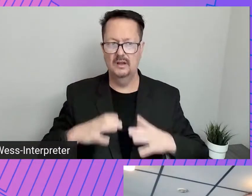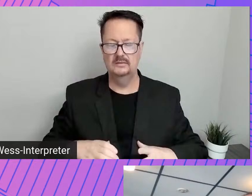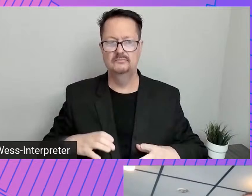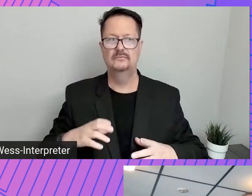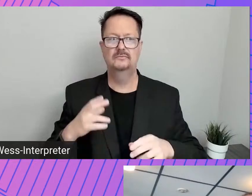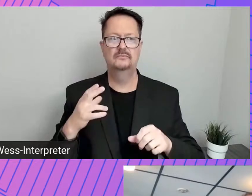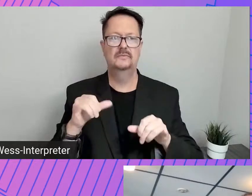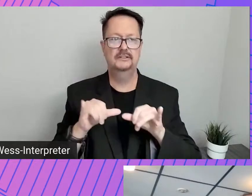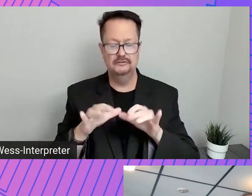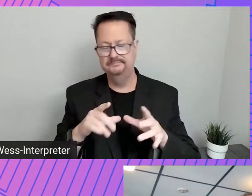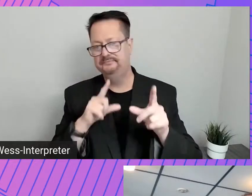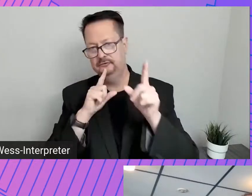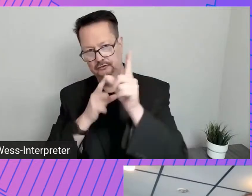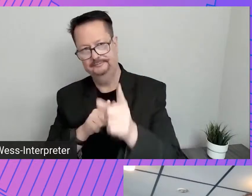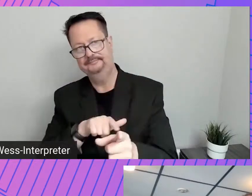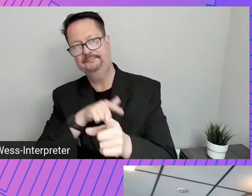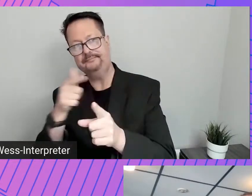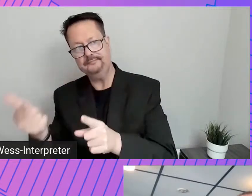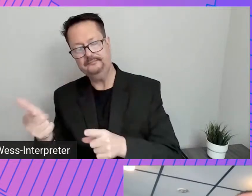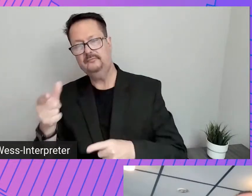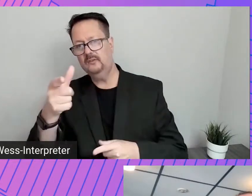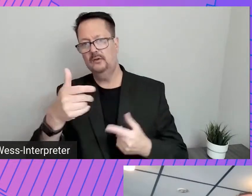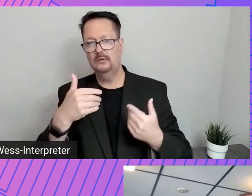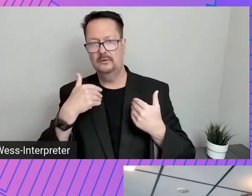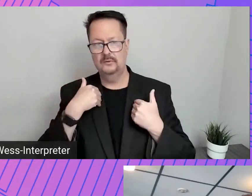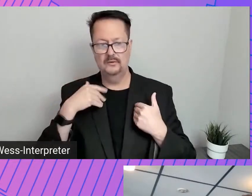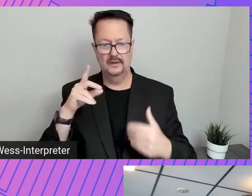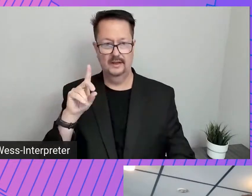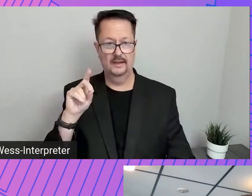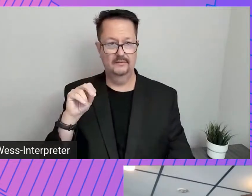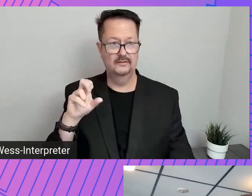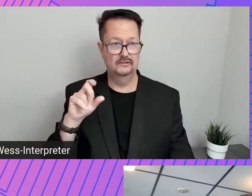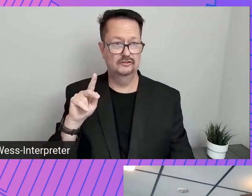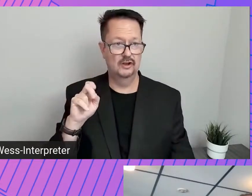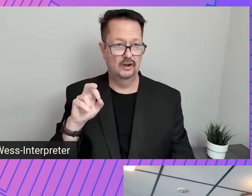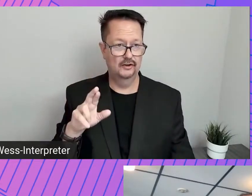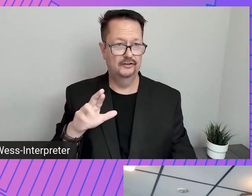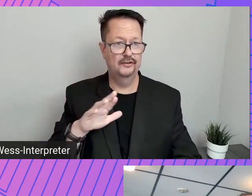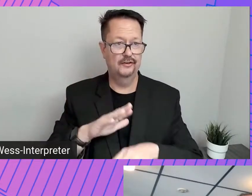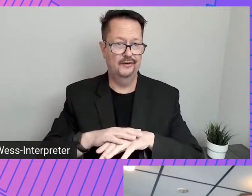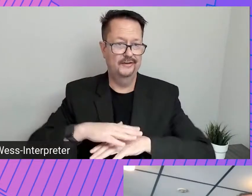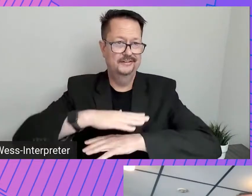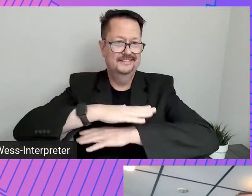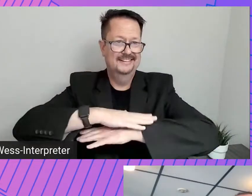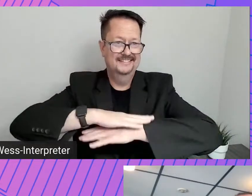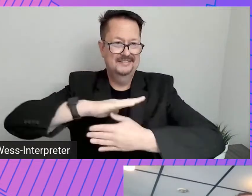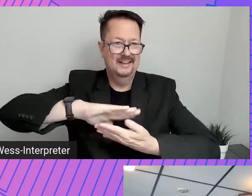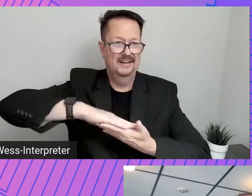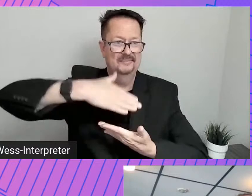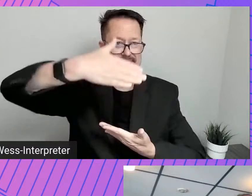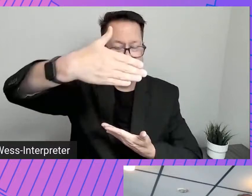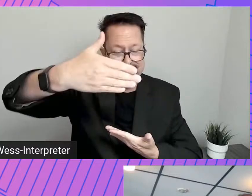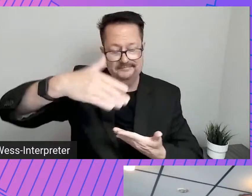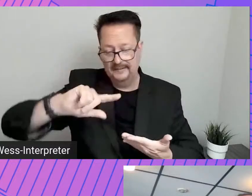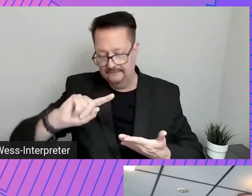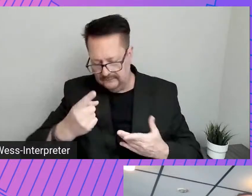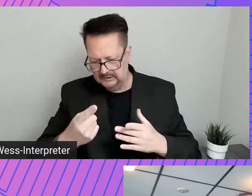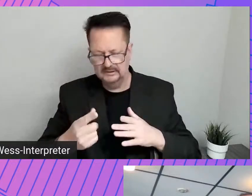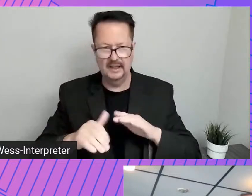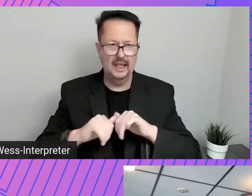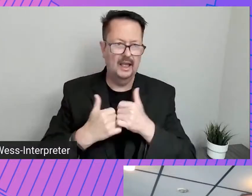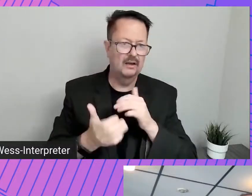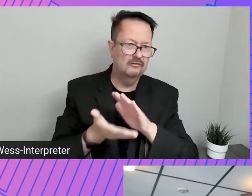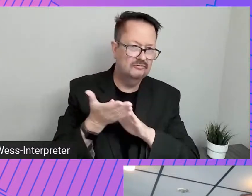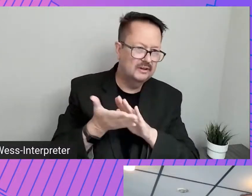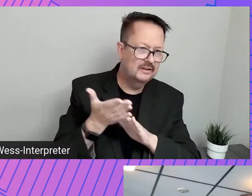Sure. So you've got Docker running on your desktop, right? Your first step is, okay, cool, let me figure out how to get this application running in a